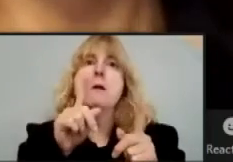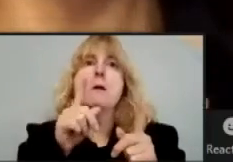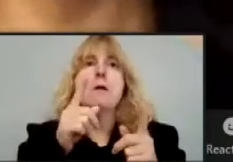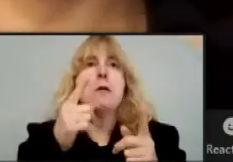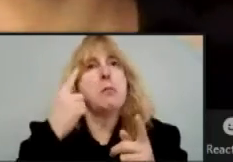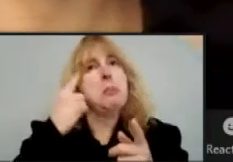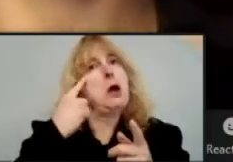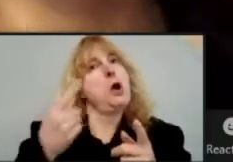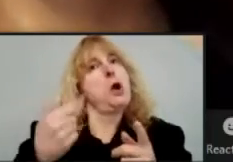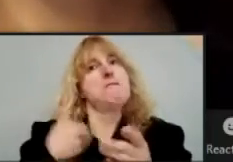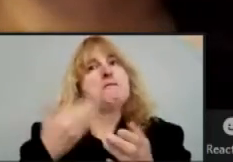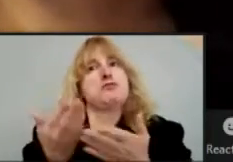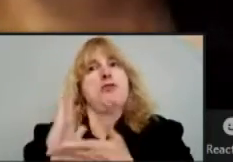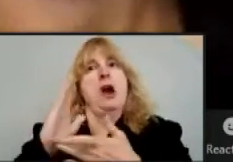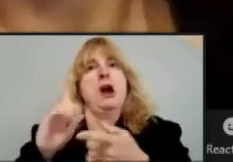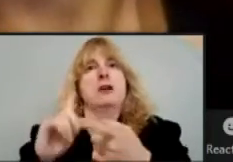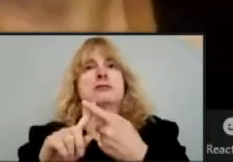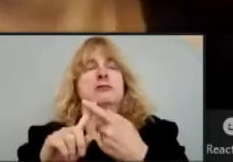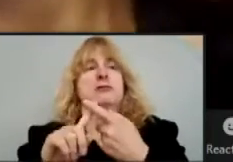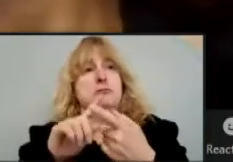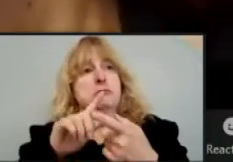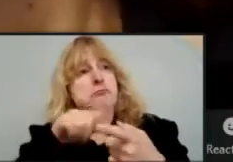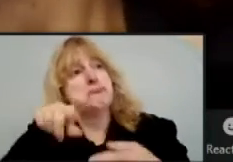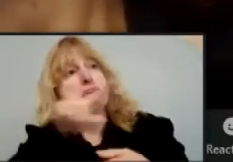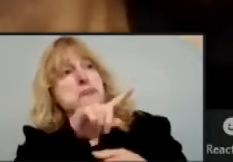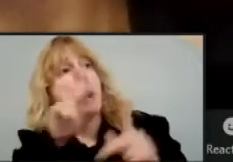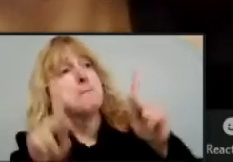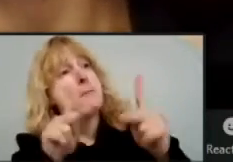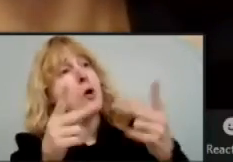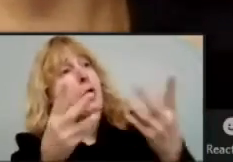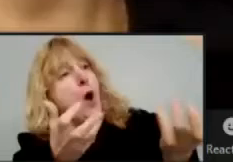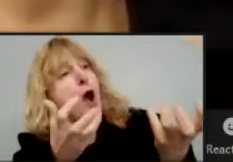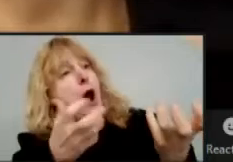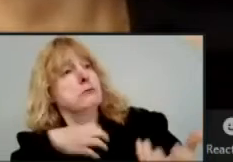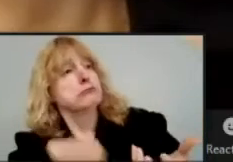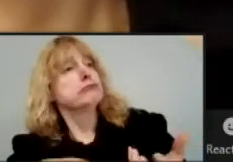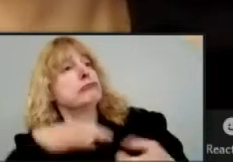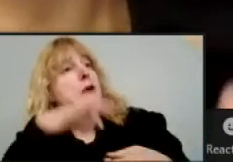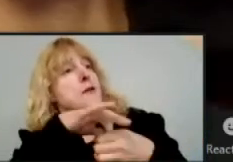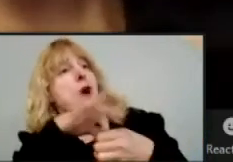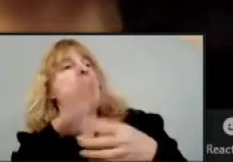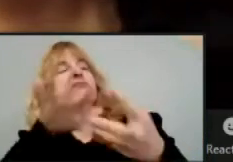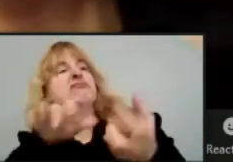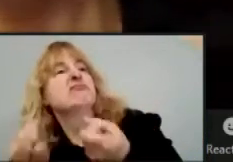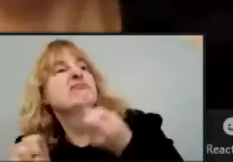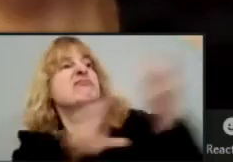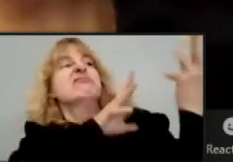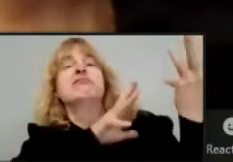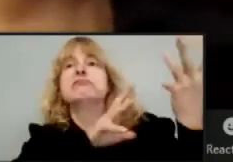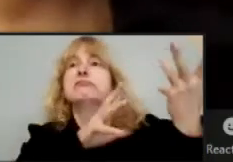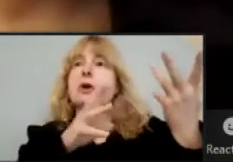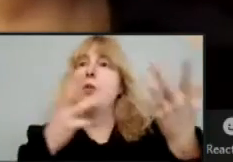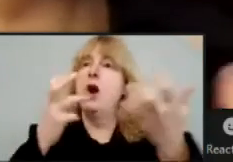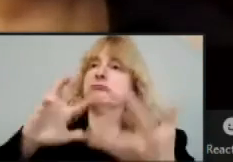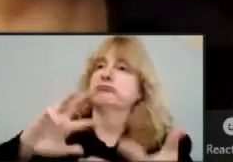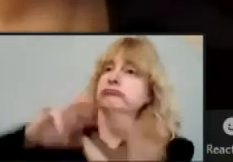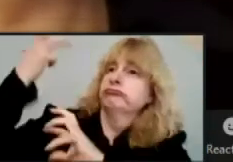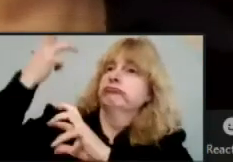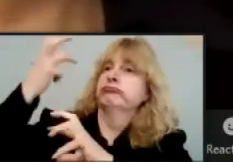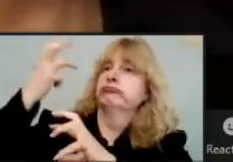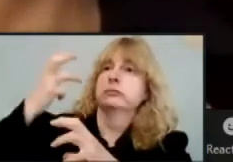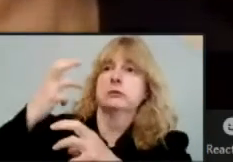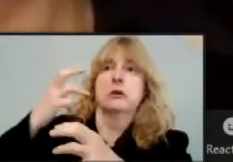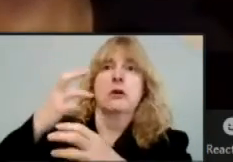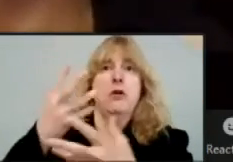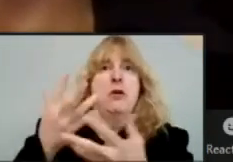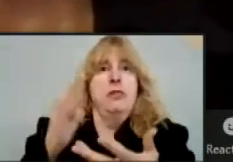overthrow our votes. That not only is a push and a fight against democracy, it is a push and a fight against